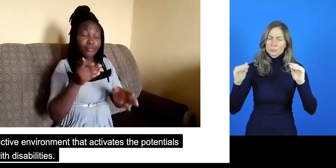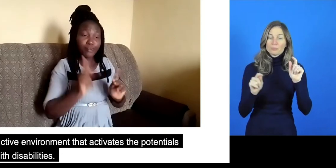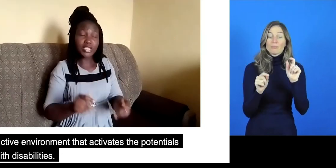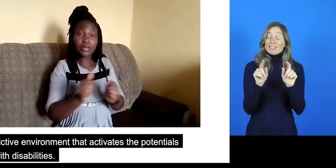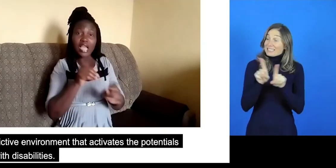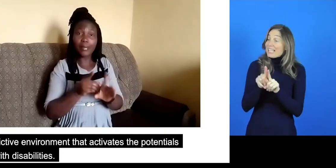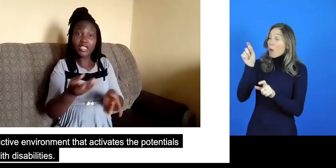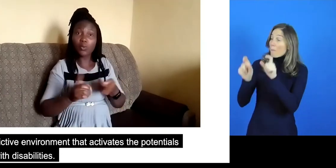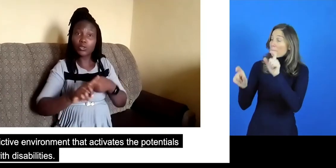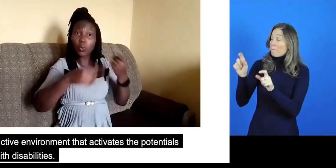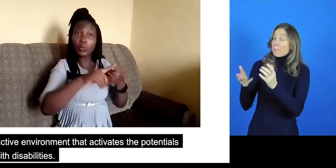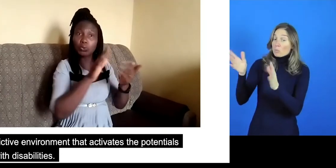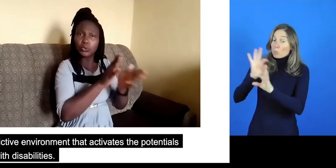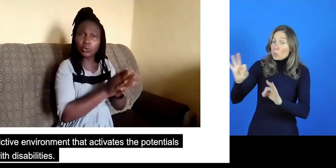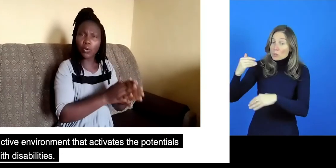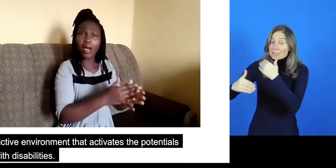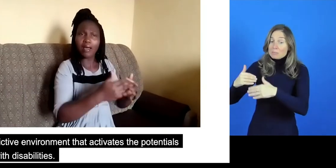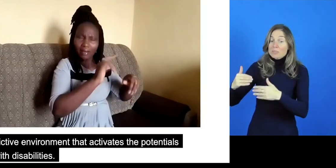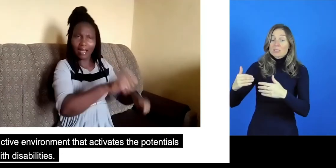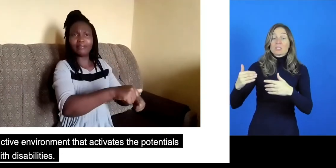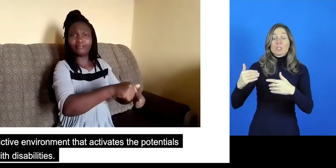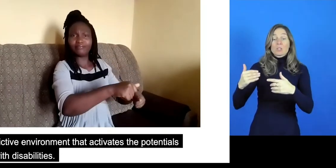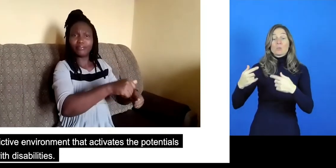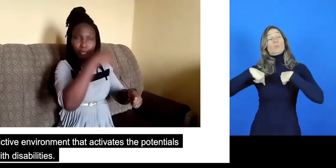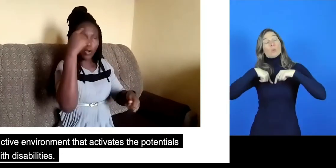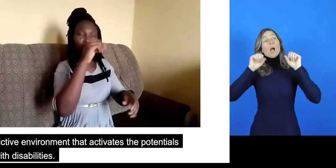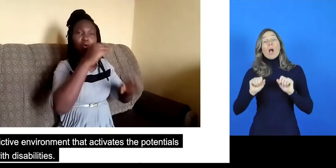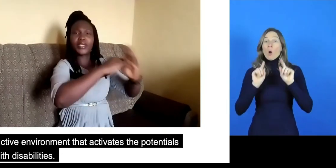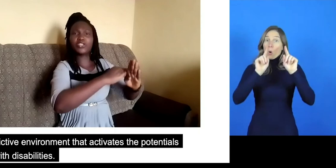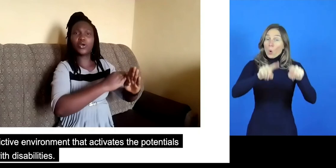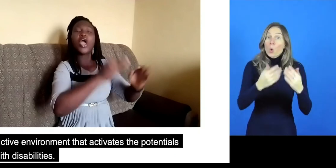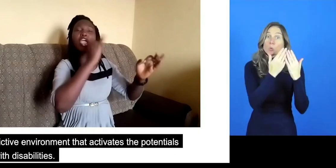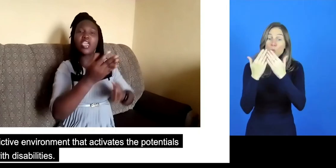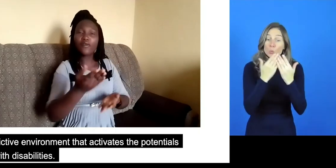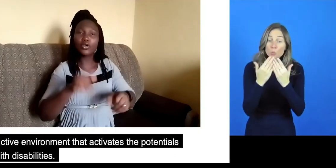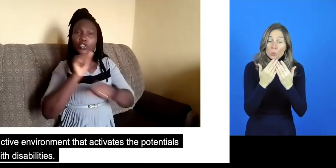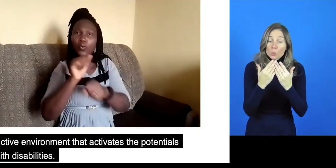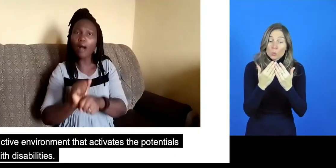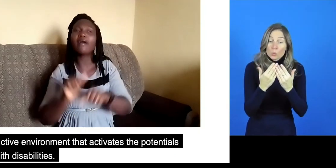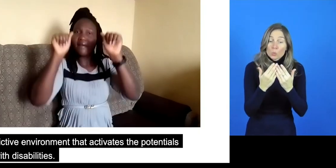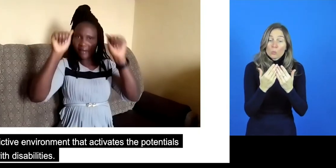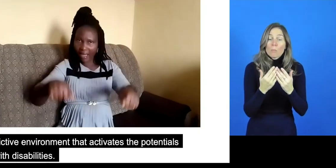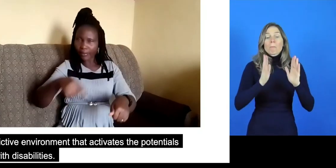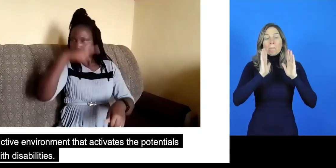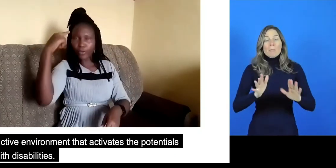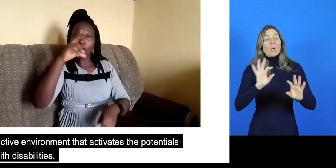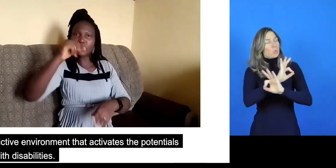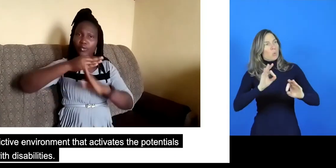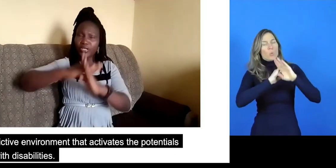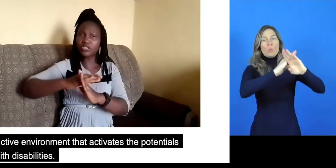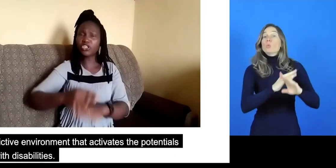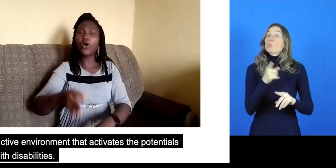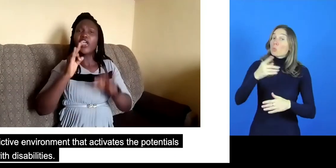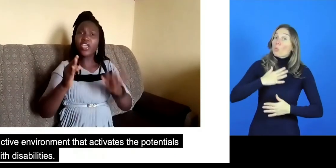If person with disability wants to go to school, can, because no restriction. If wants to work, can, because